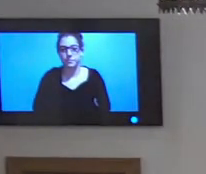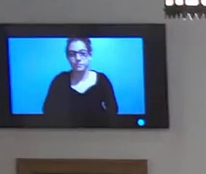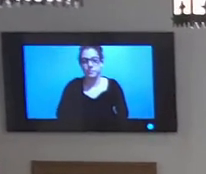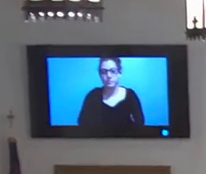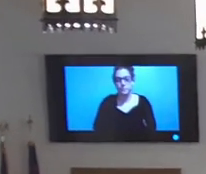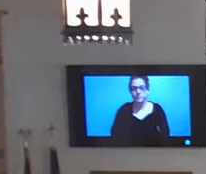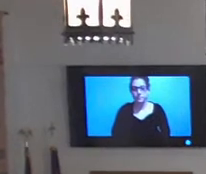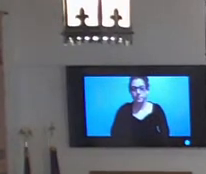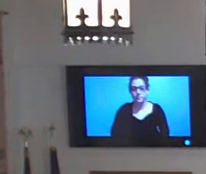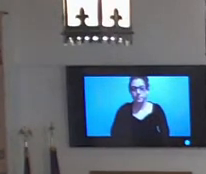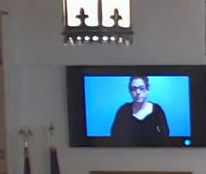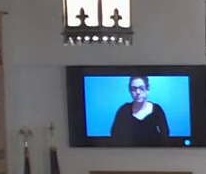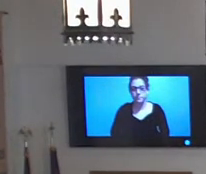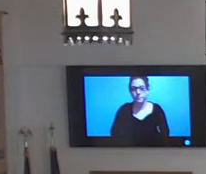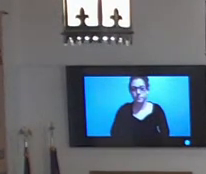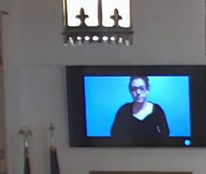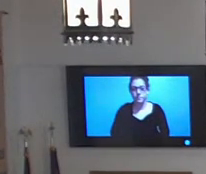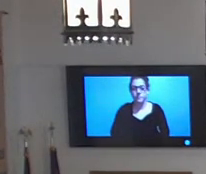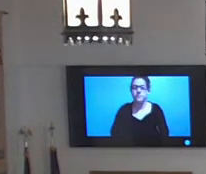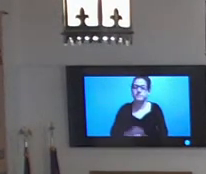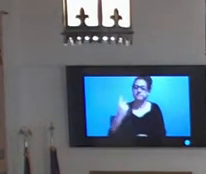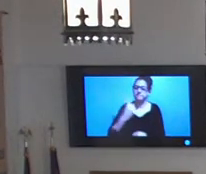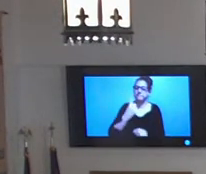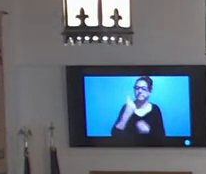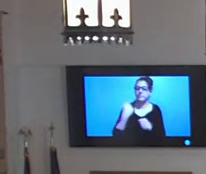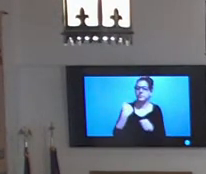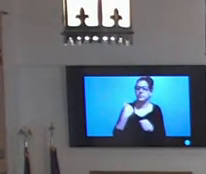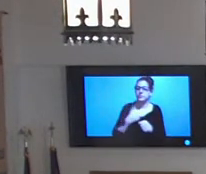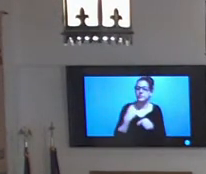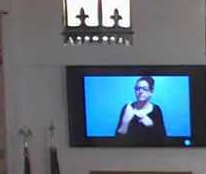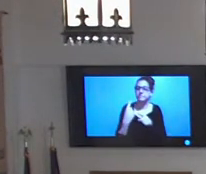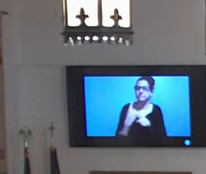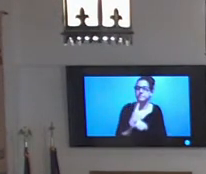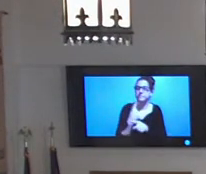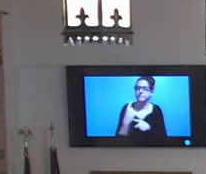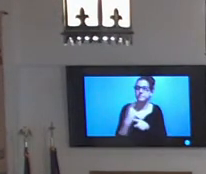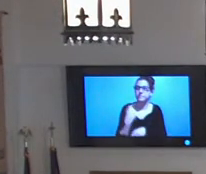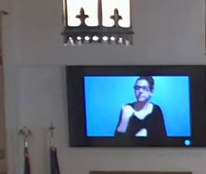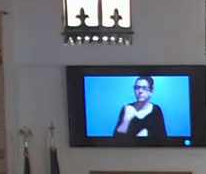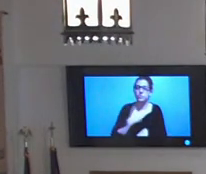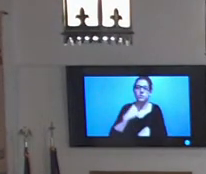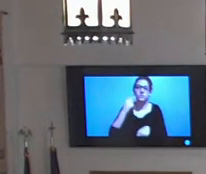Lights appear, the evening is